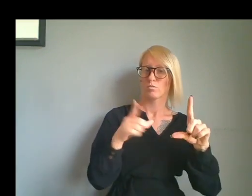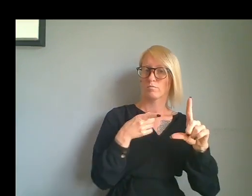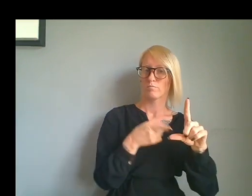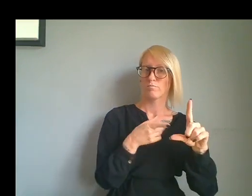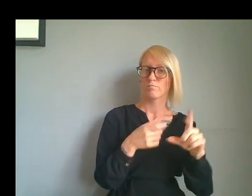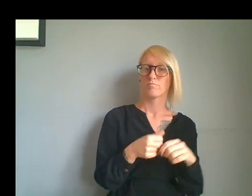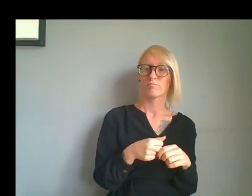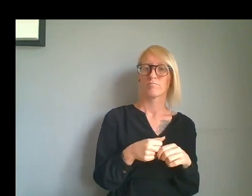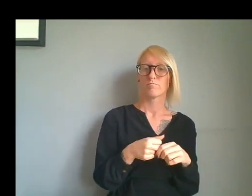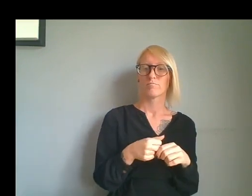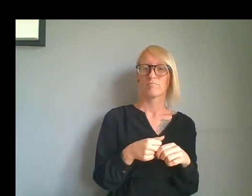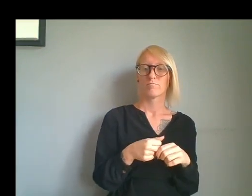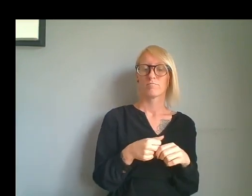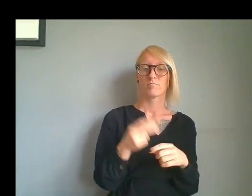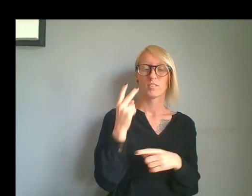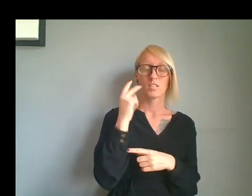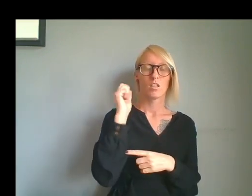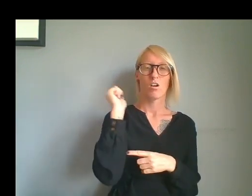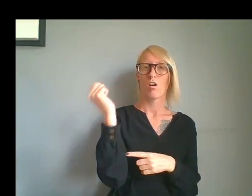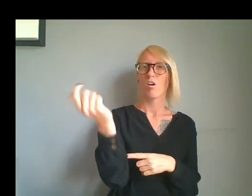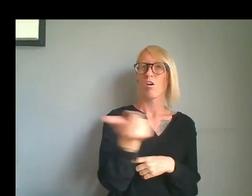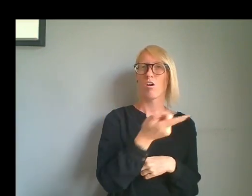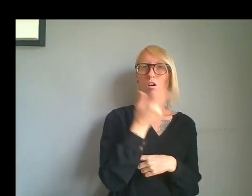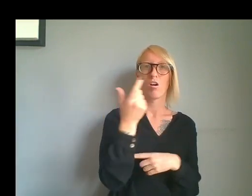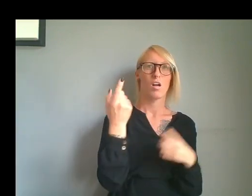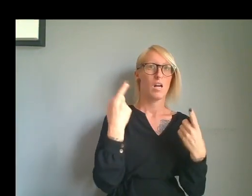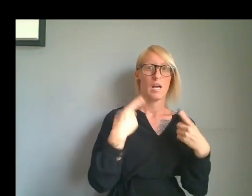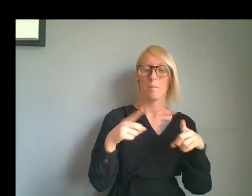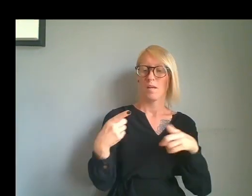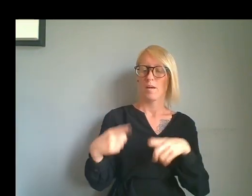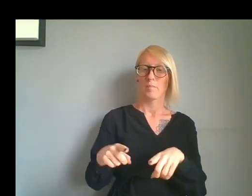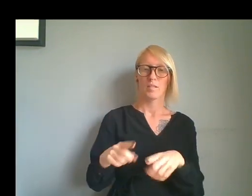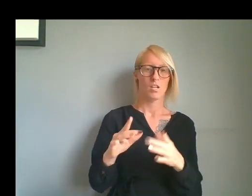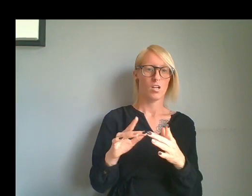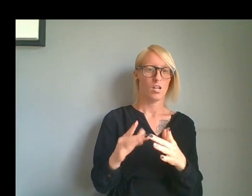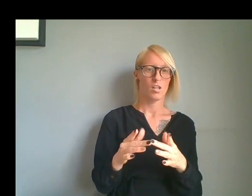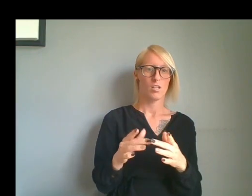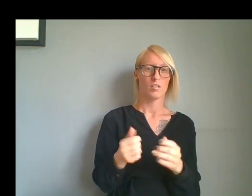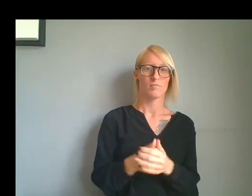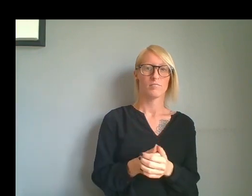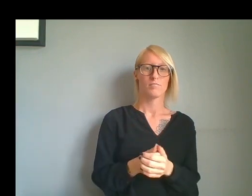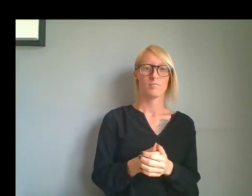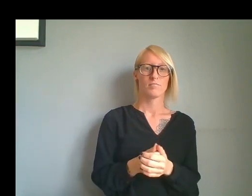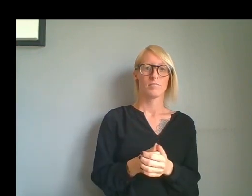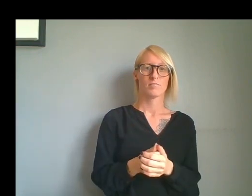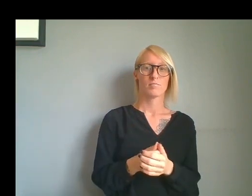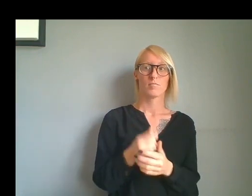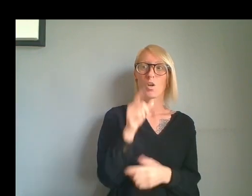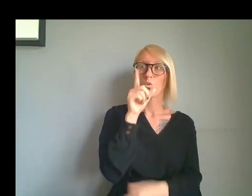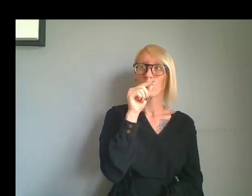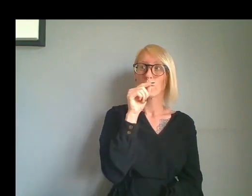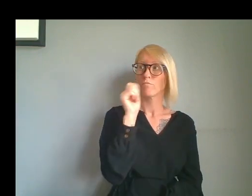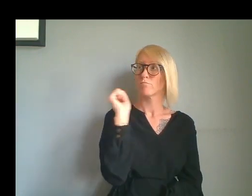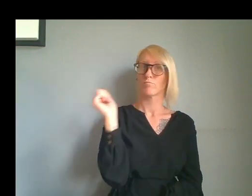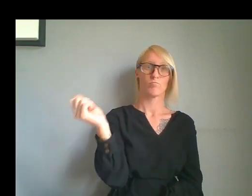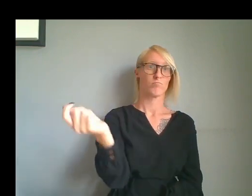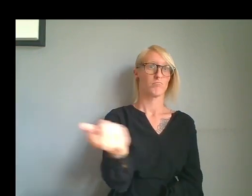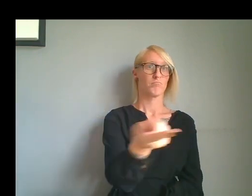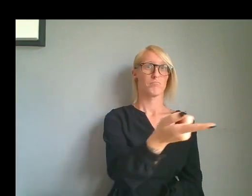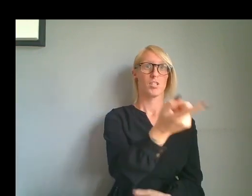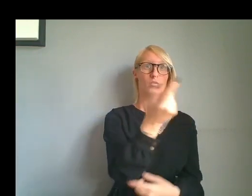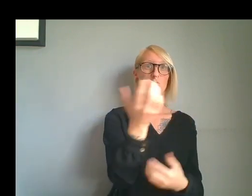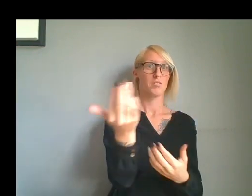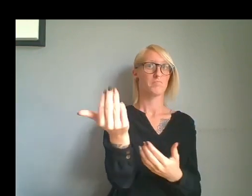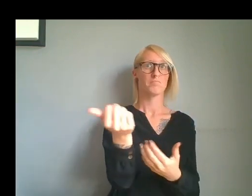comprehensive. Look at everything going on online. Twitter. Is anybody here on Twitter? So 1, 2, 3,